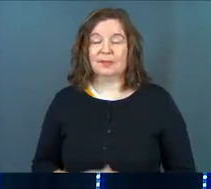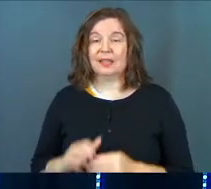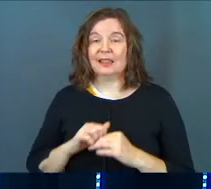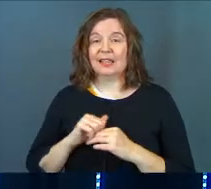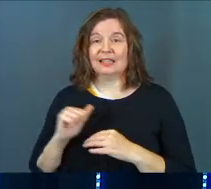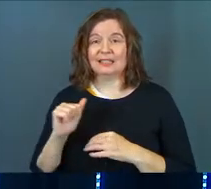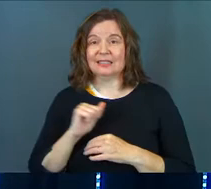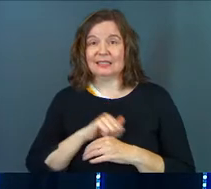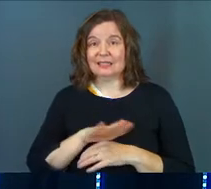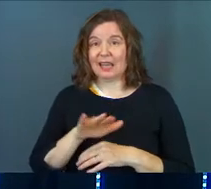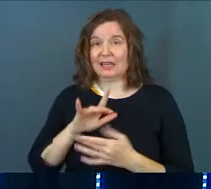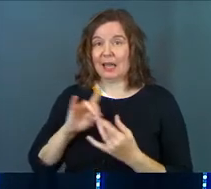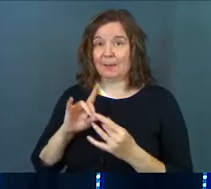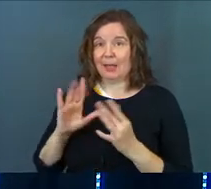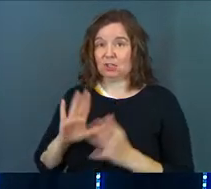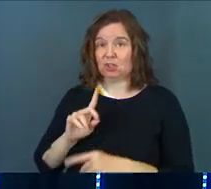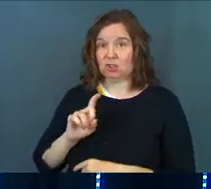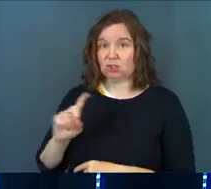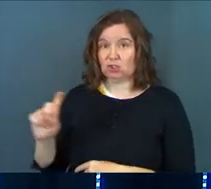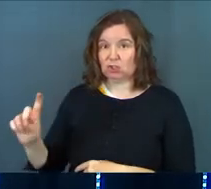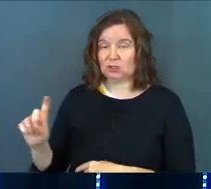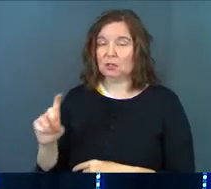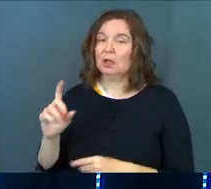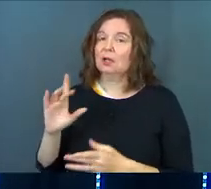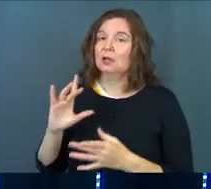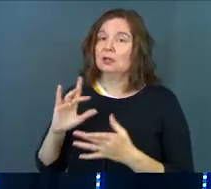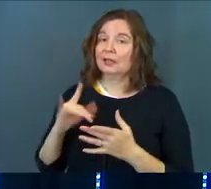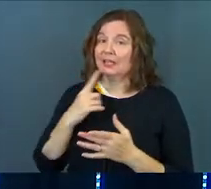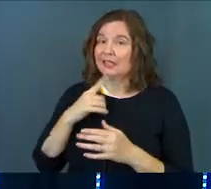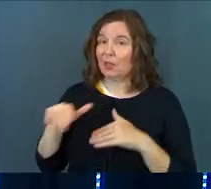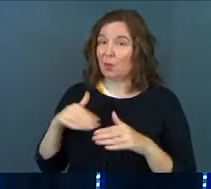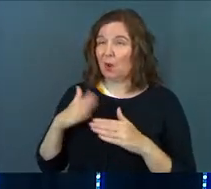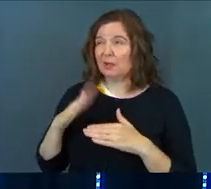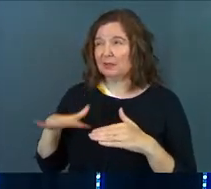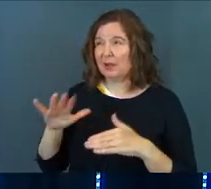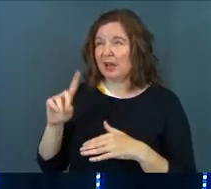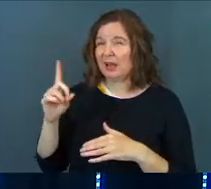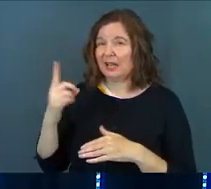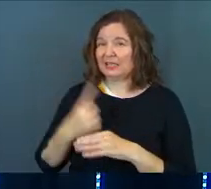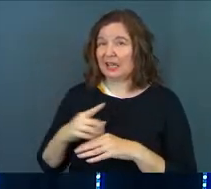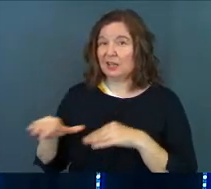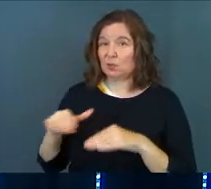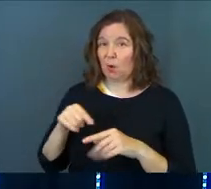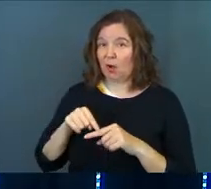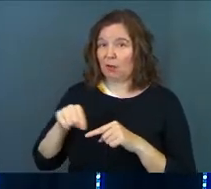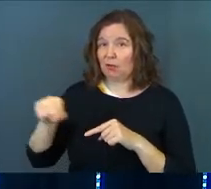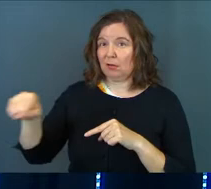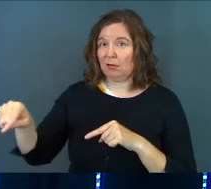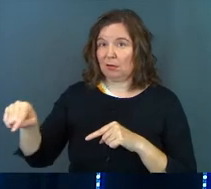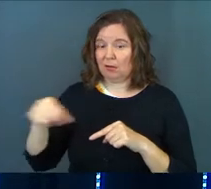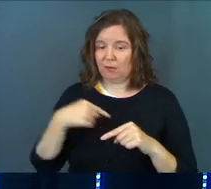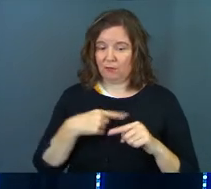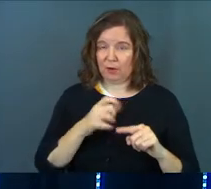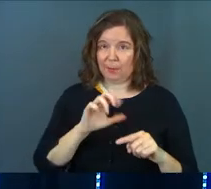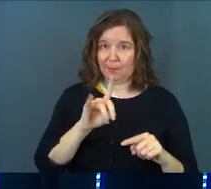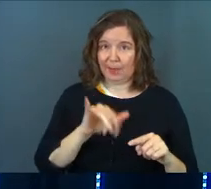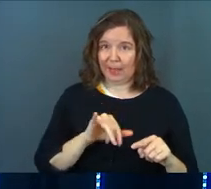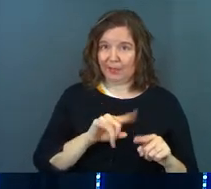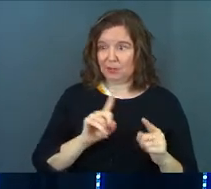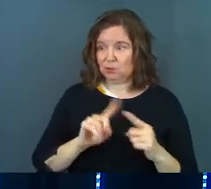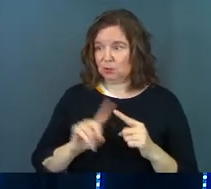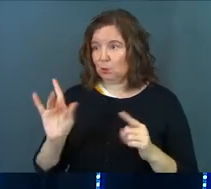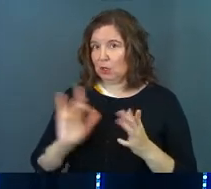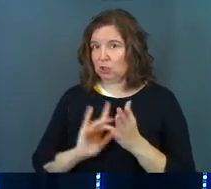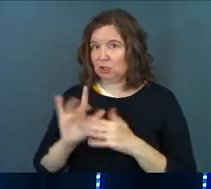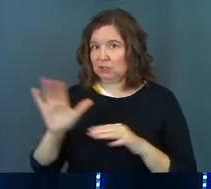They sent a messenger. Scholars tell us that walking distance, it was probably about a day's walk to get where they were in Bethany to